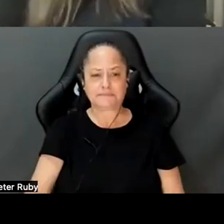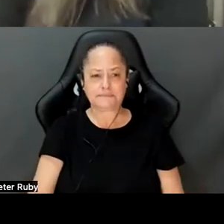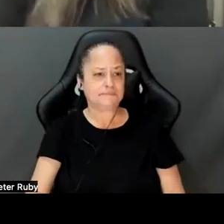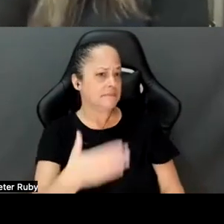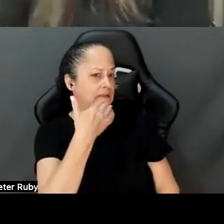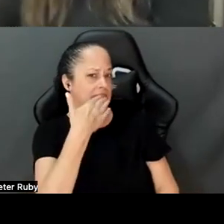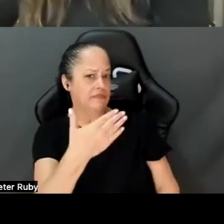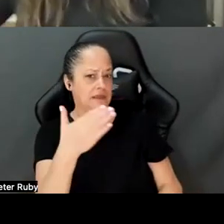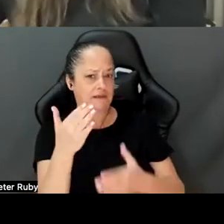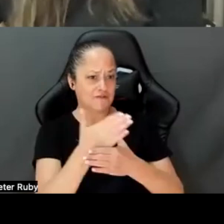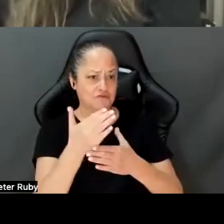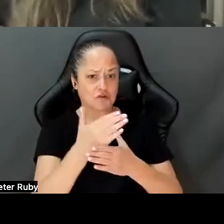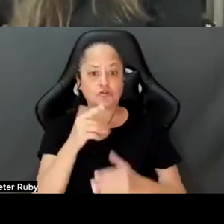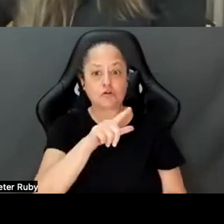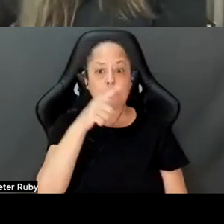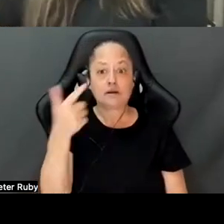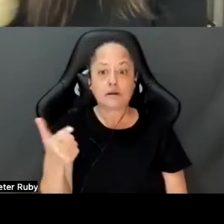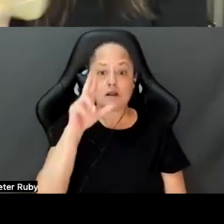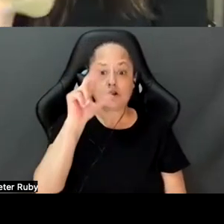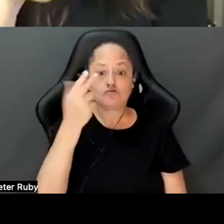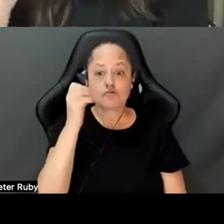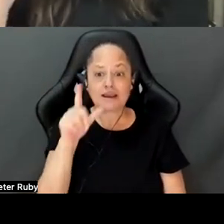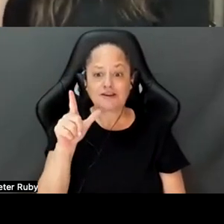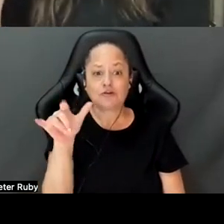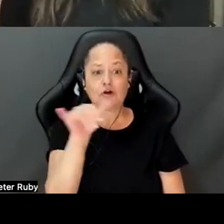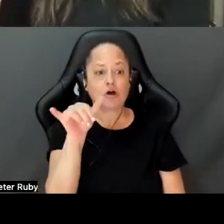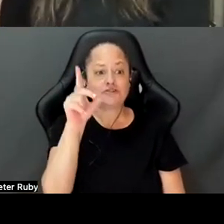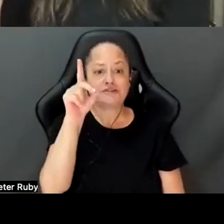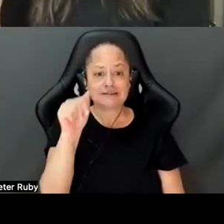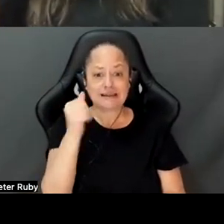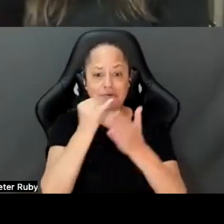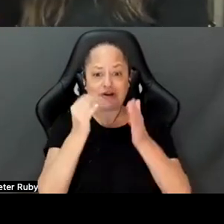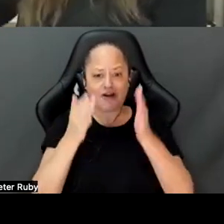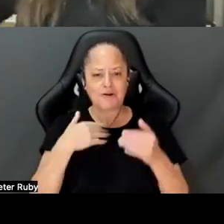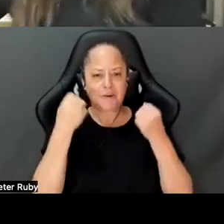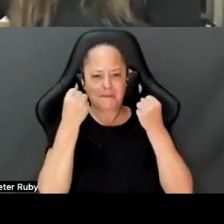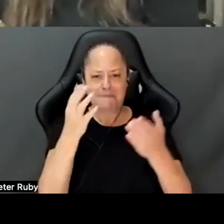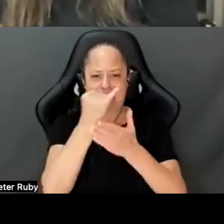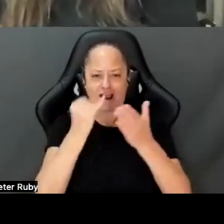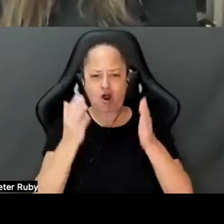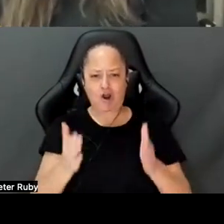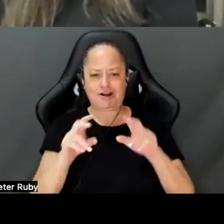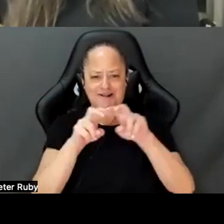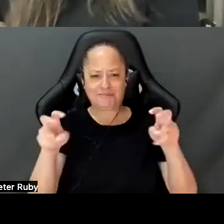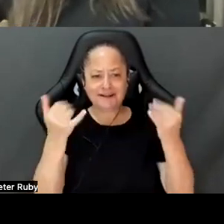Thank you for sharing. Next, we'll go to Rachel, who is also a disabled artist. We have so many artists on our panel